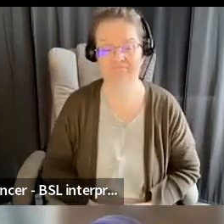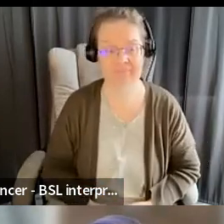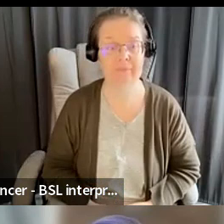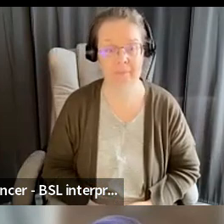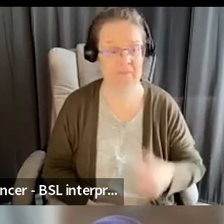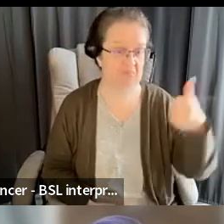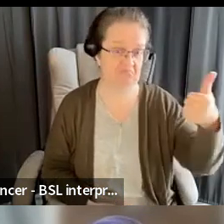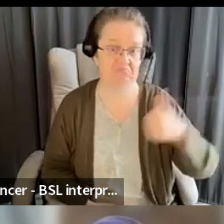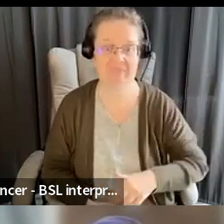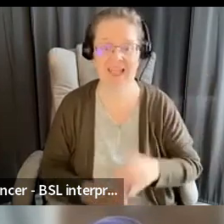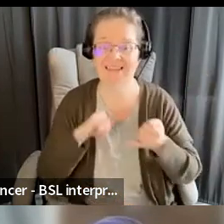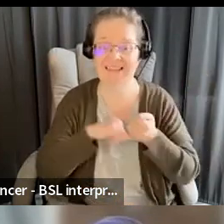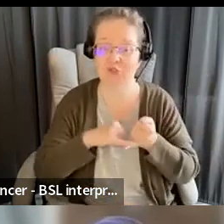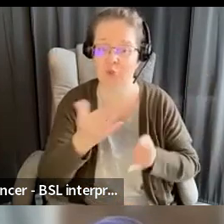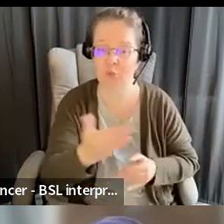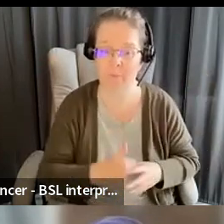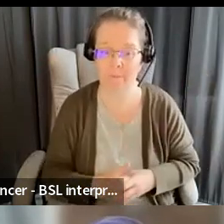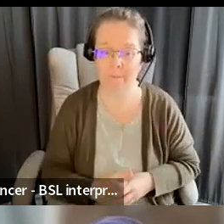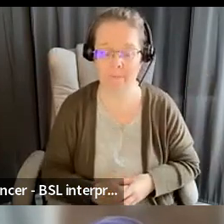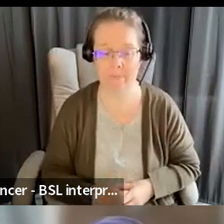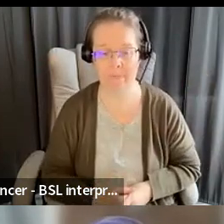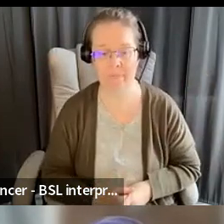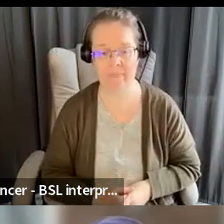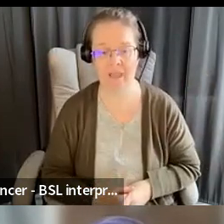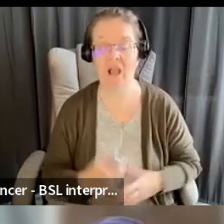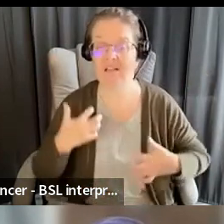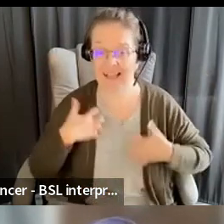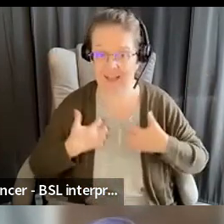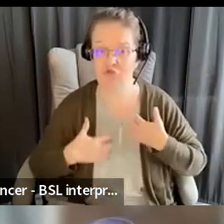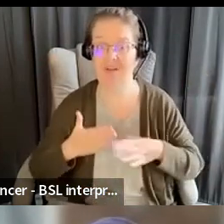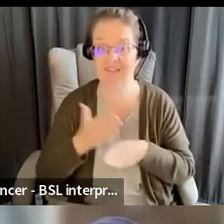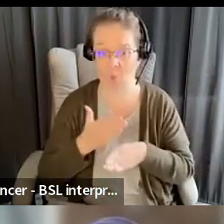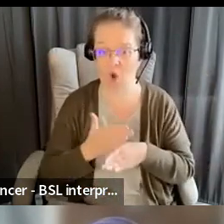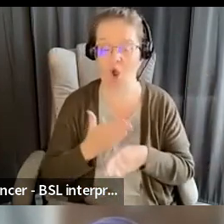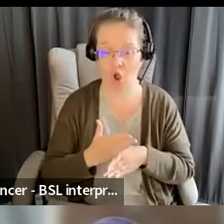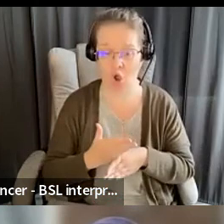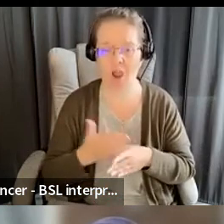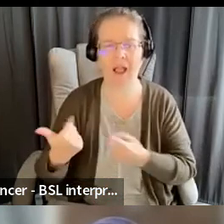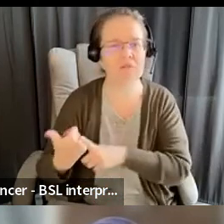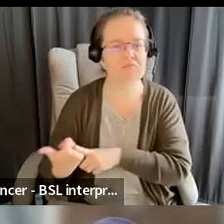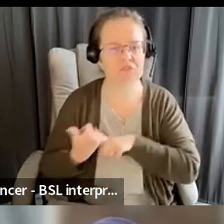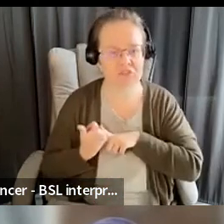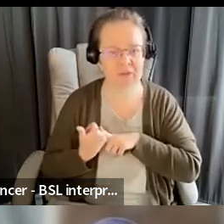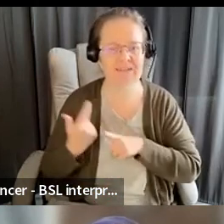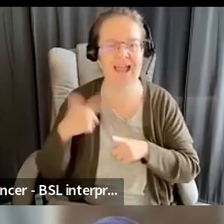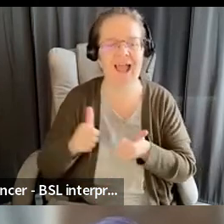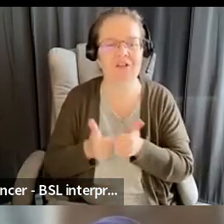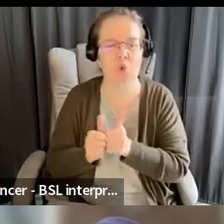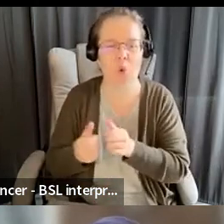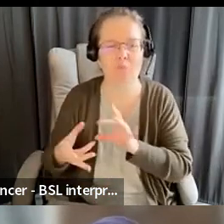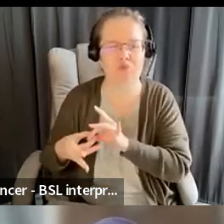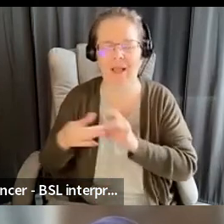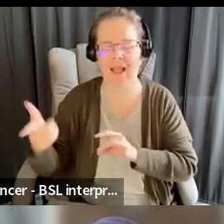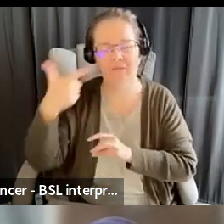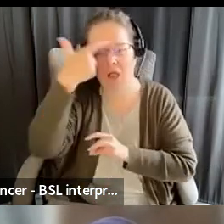Santu? Santu? Yeah, there's the interesting work we do, the support and the cooperation. There's the